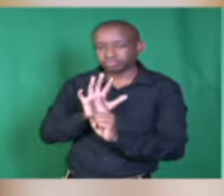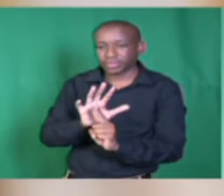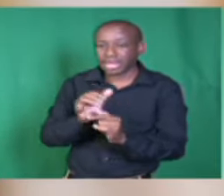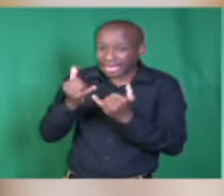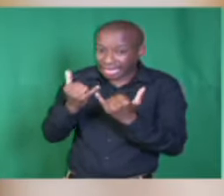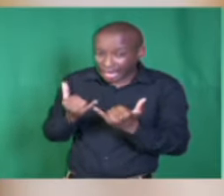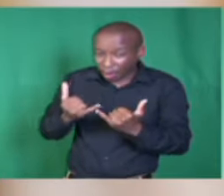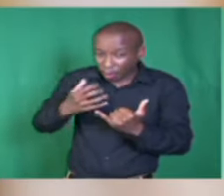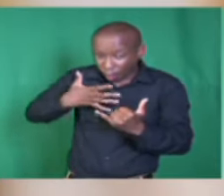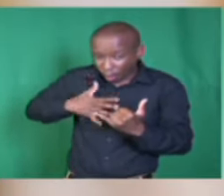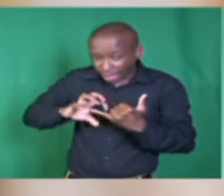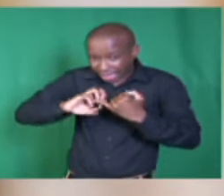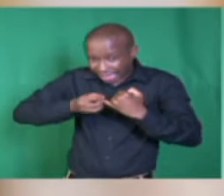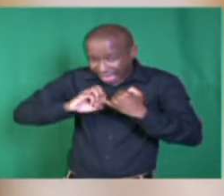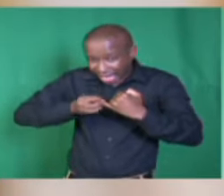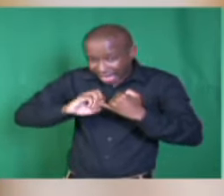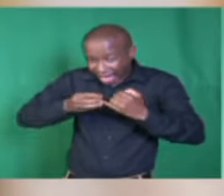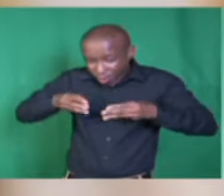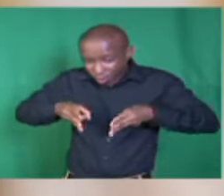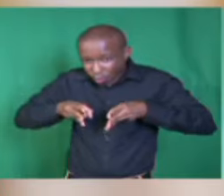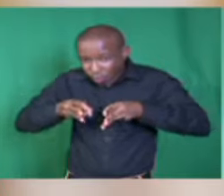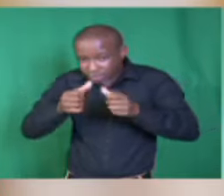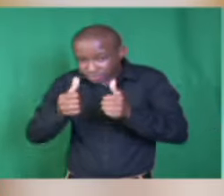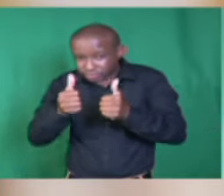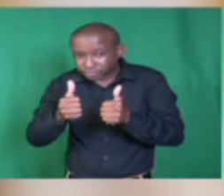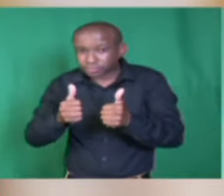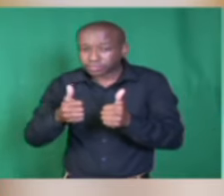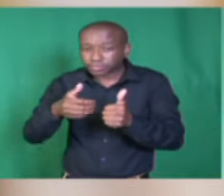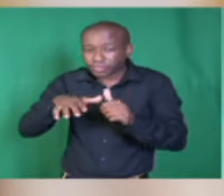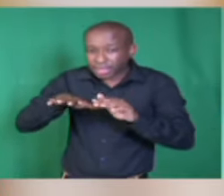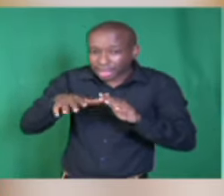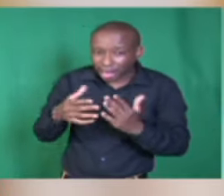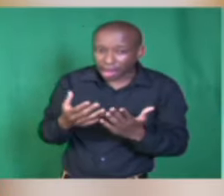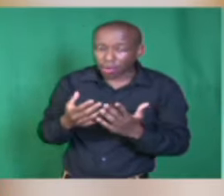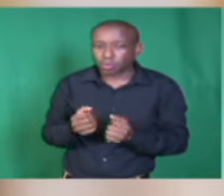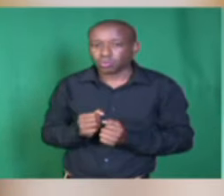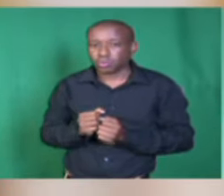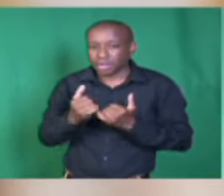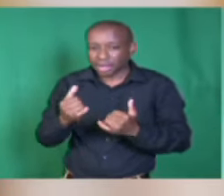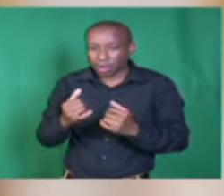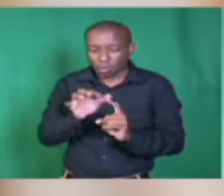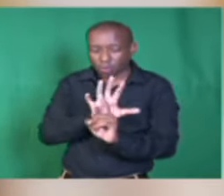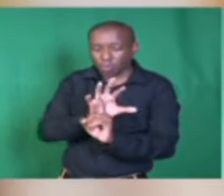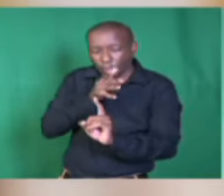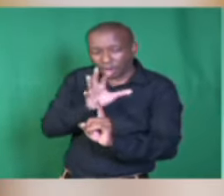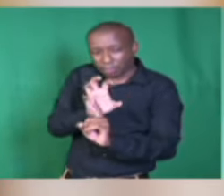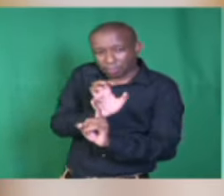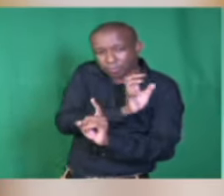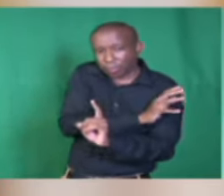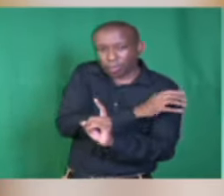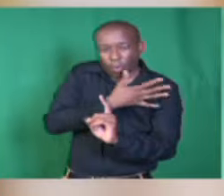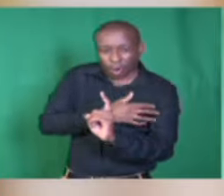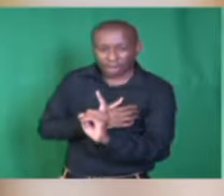wanted him, they needed a way to remove the crowd from Jesus Christ. So they tried to make